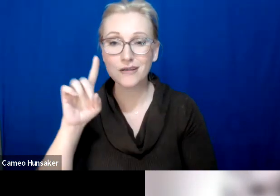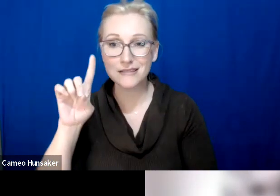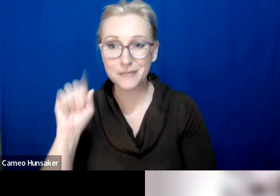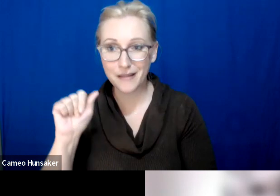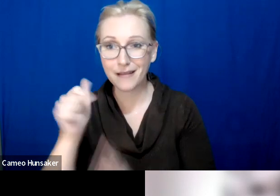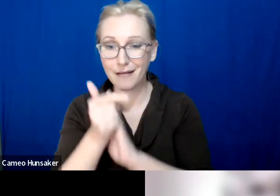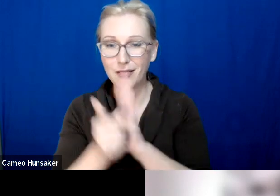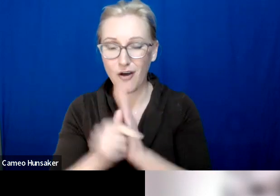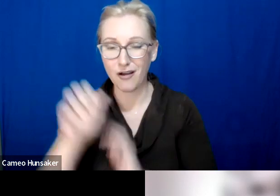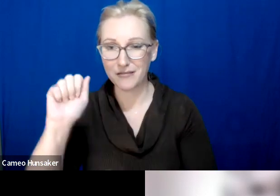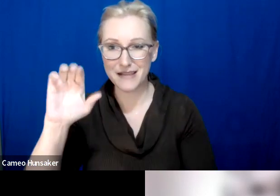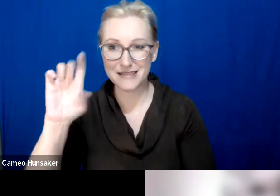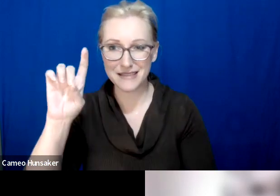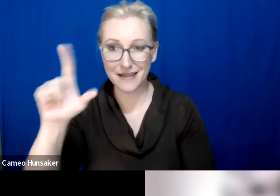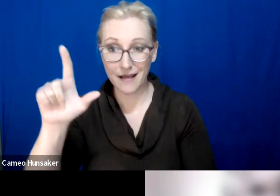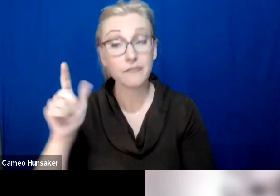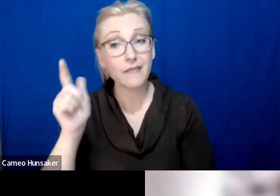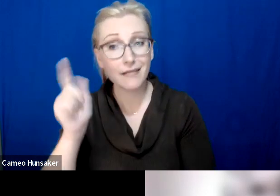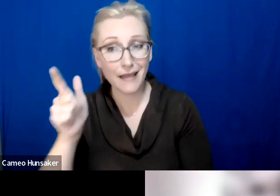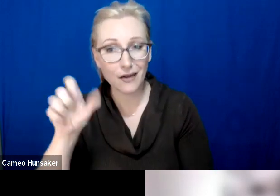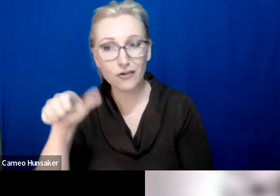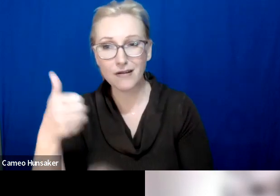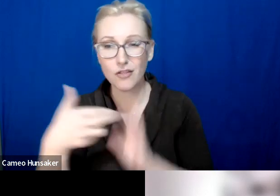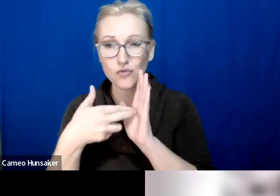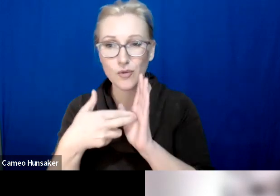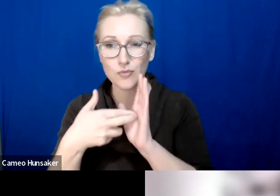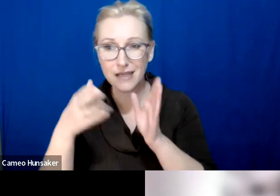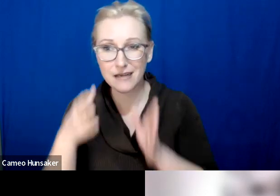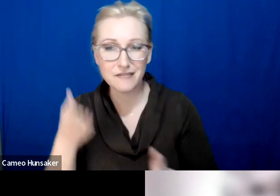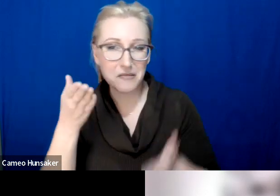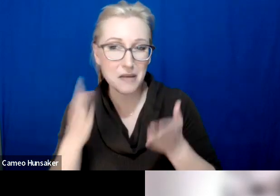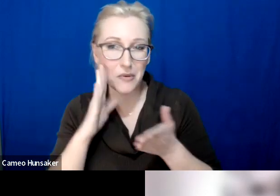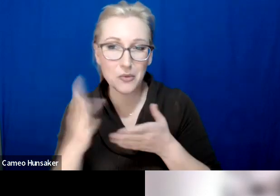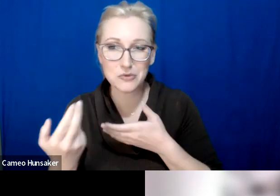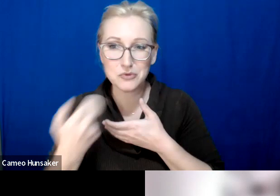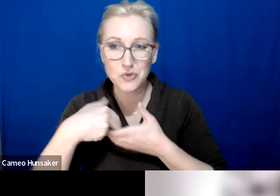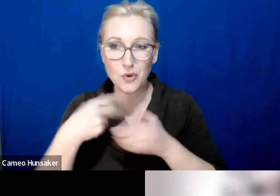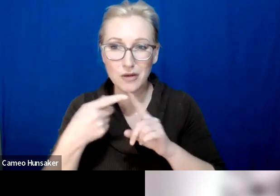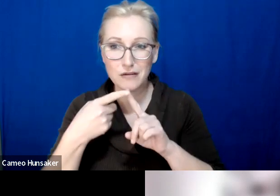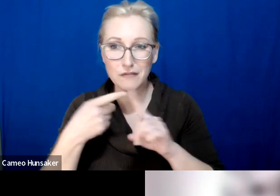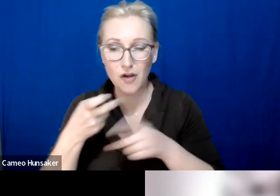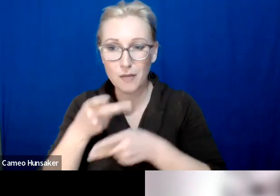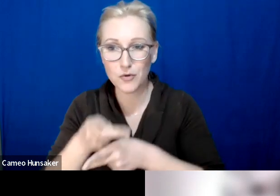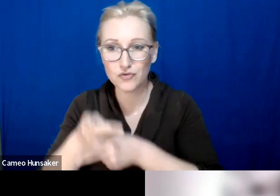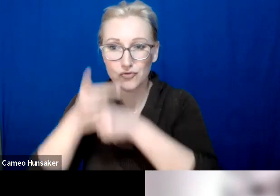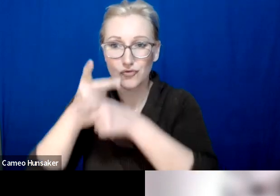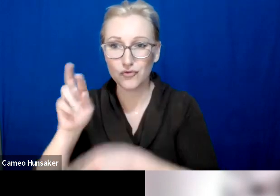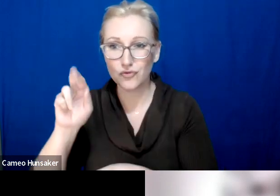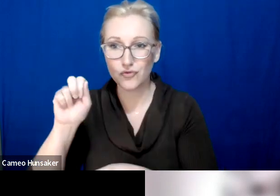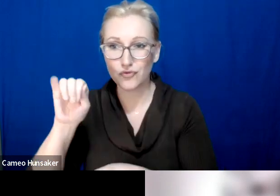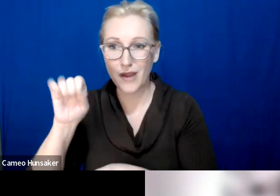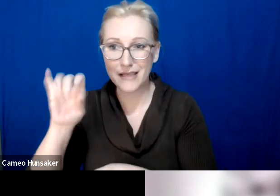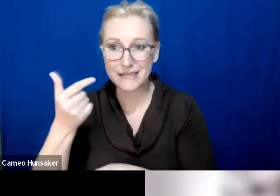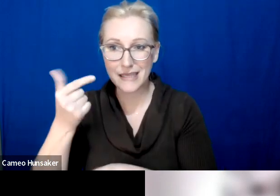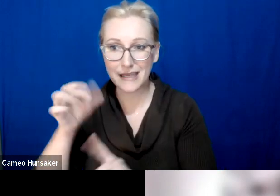And later we might have another representative joining us from Raising Special Kids. But we are here to